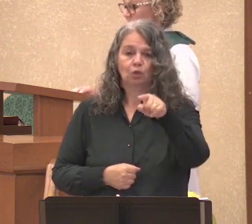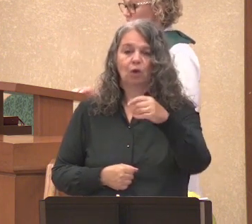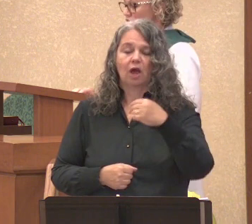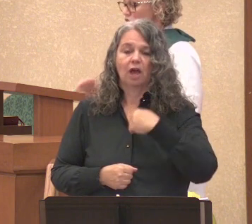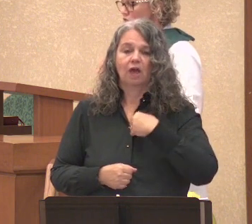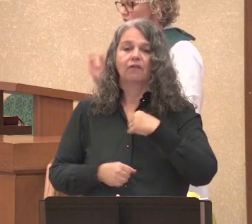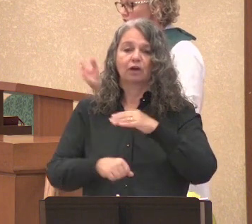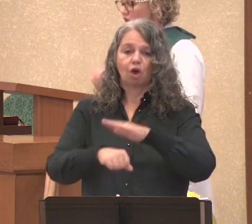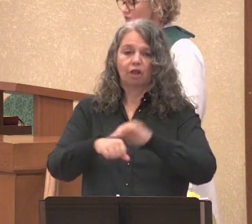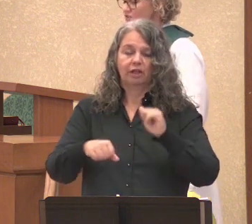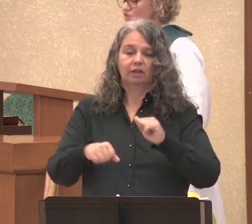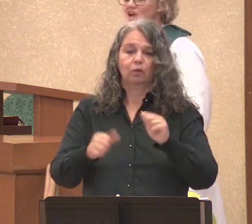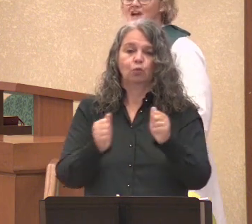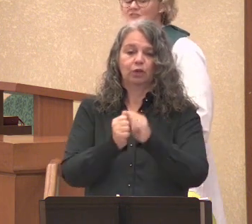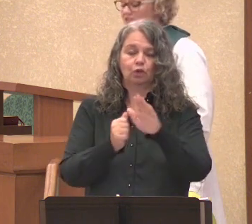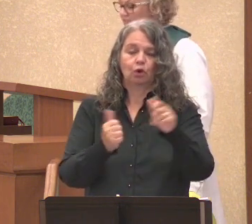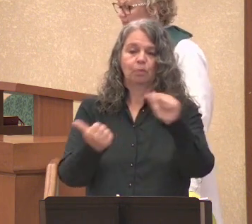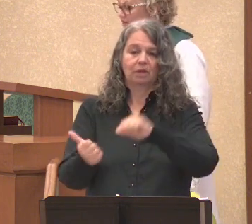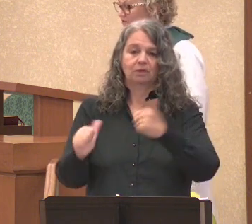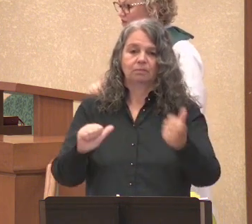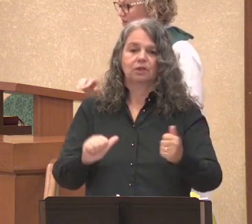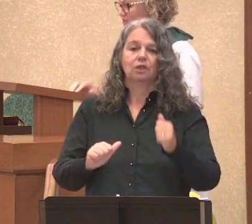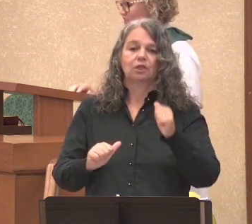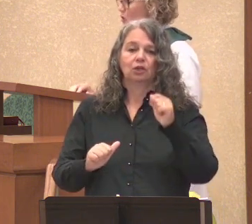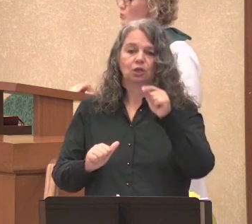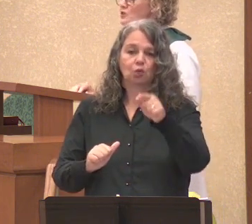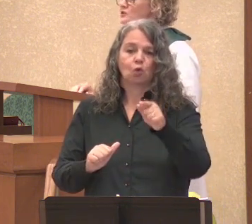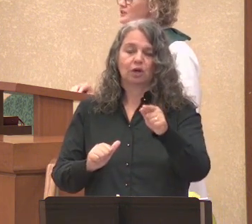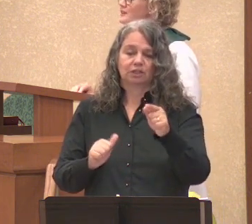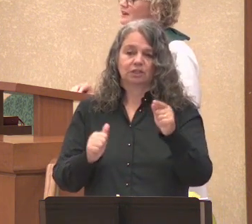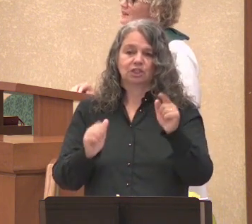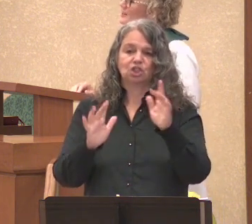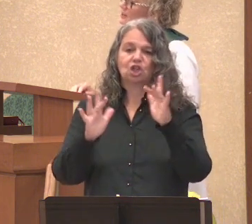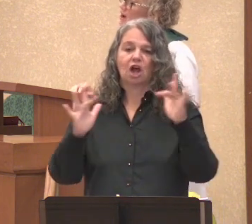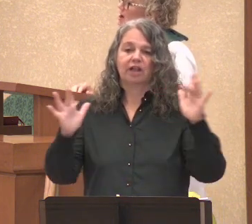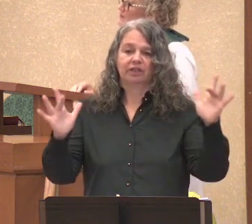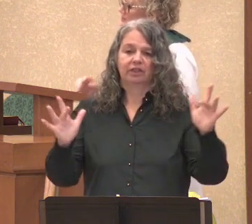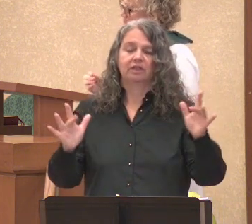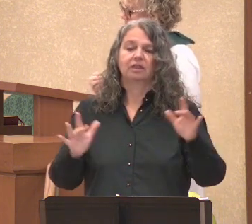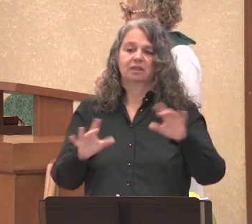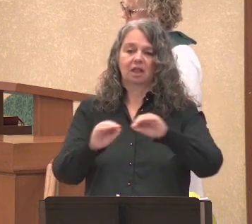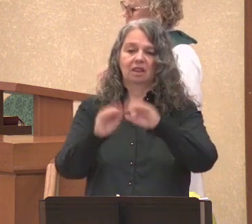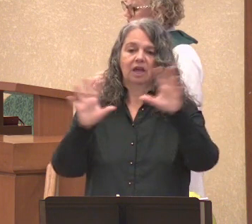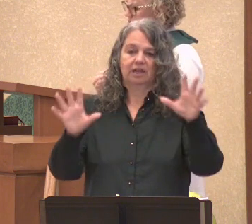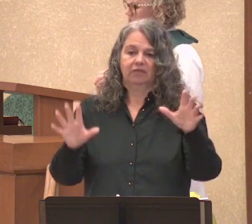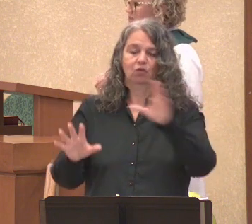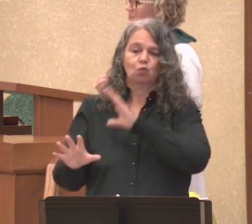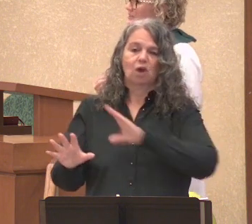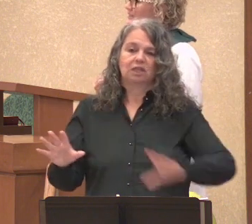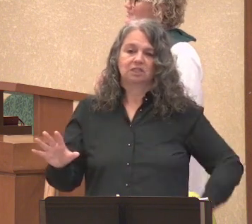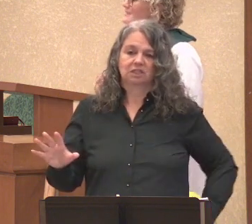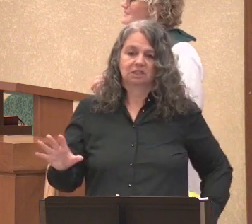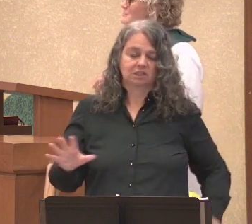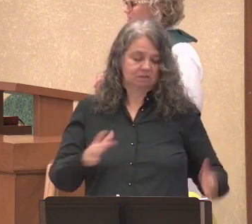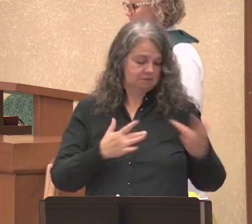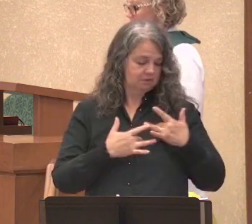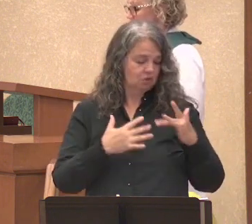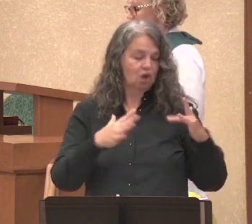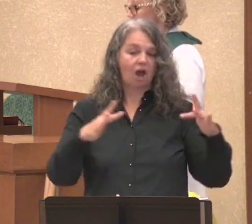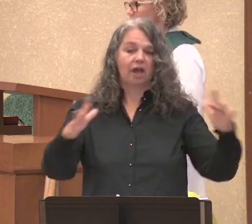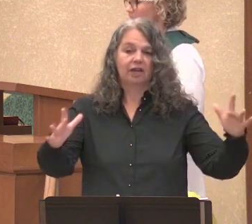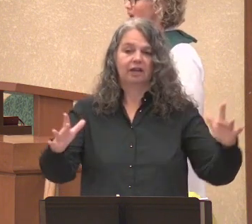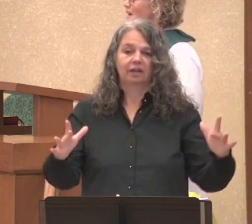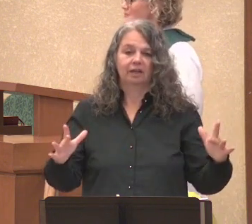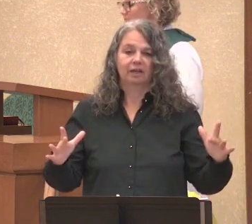baptism. You are called to shine the light of Christ in a world that can often feel very dark,